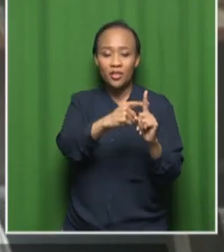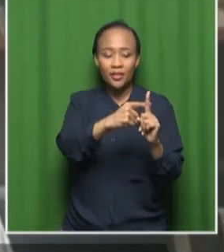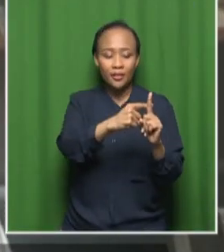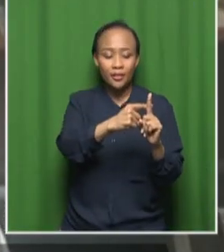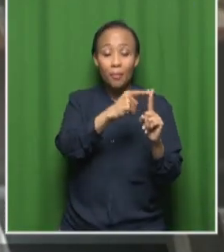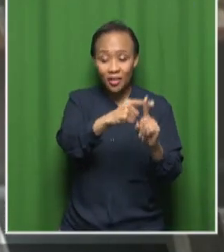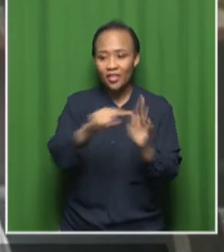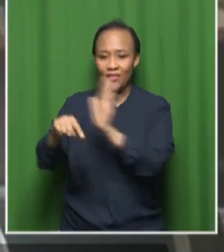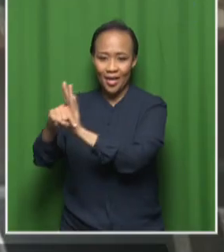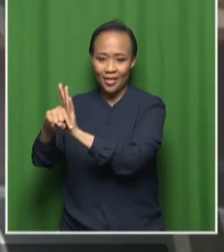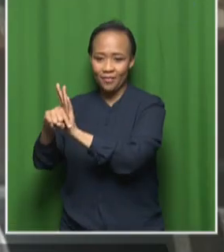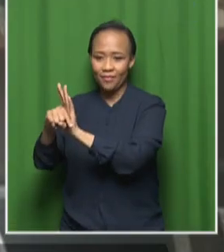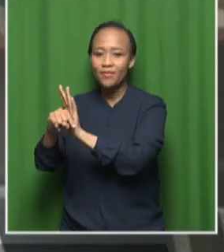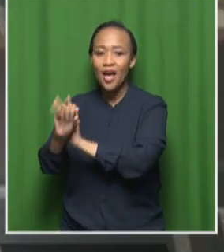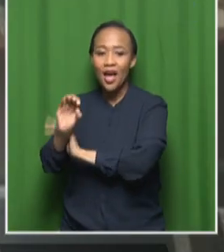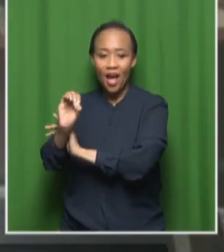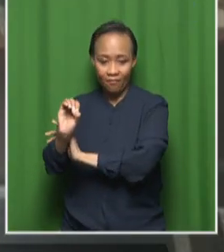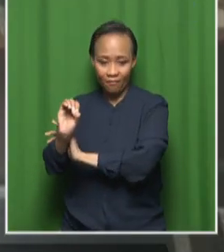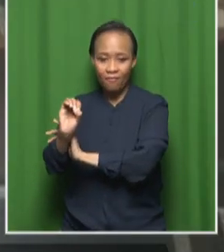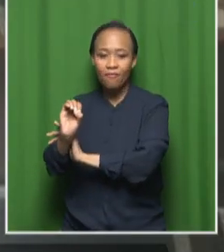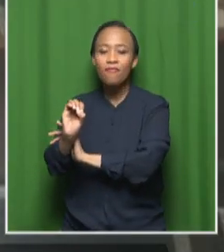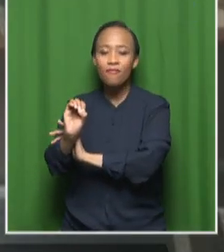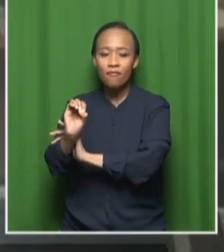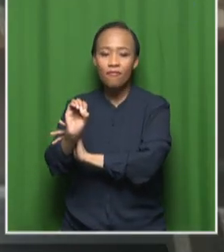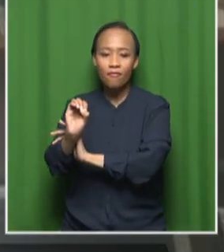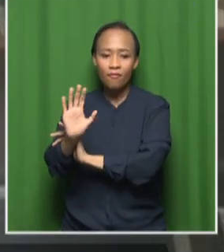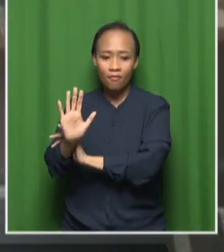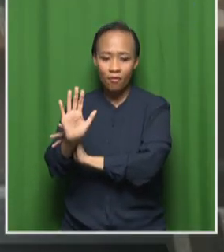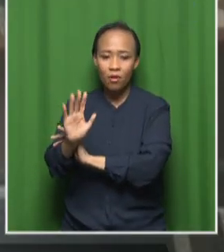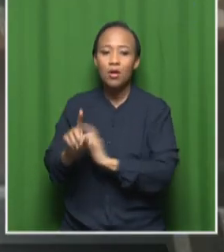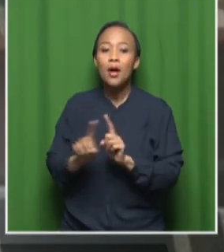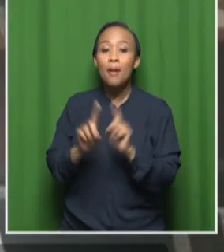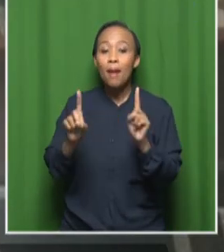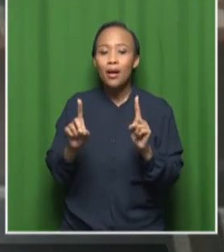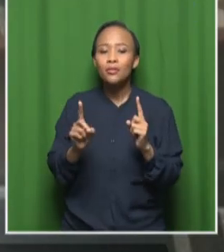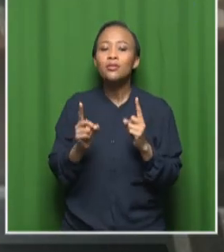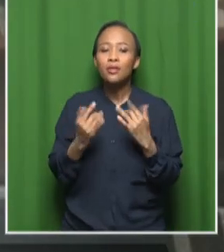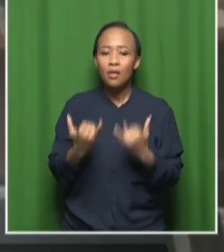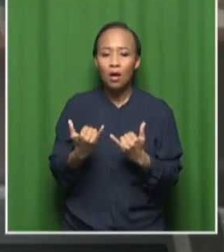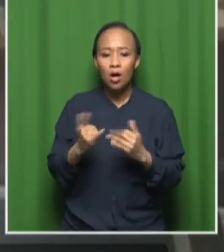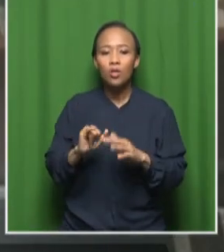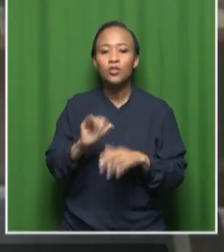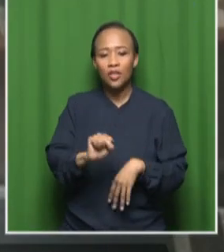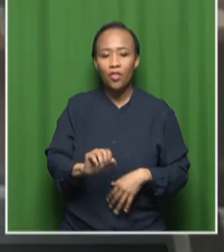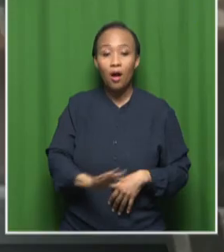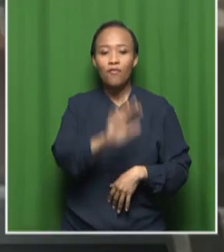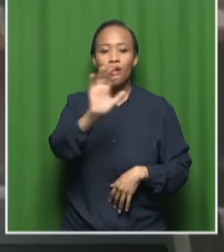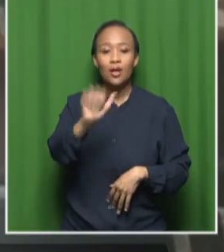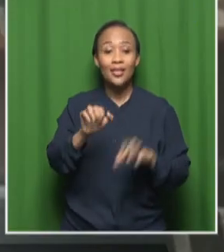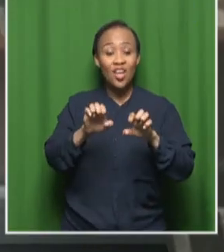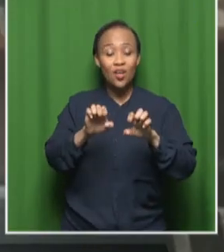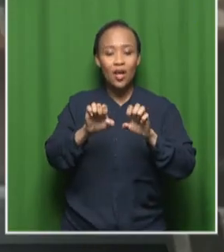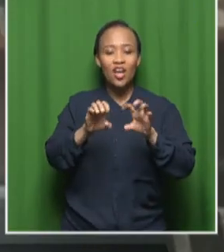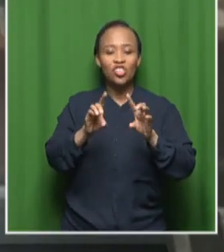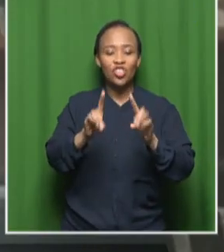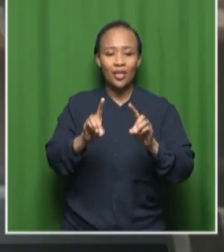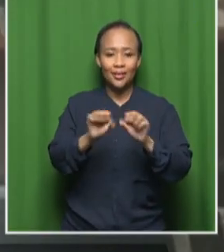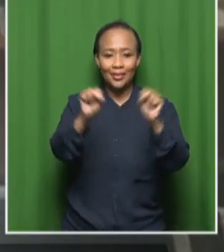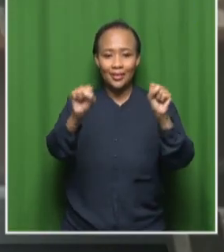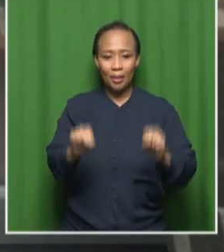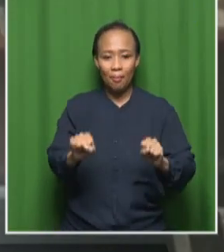Again, just exterior of the education system, there's a lot of social and psychological implications for